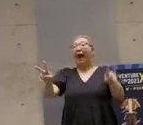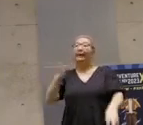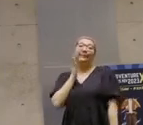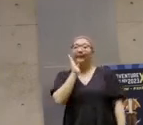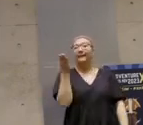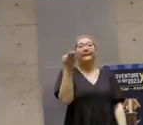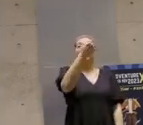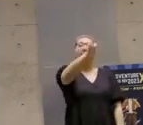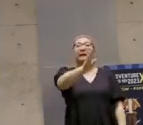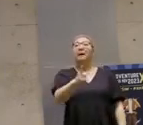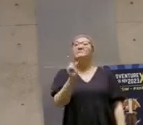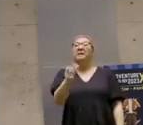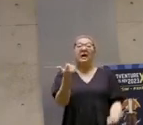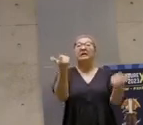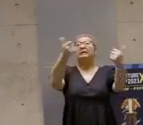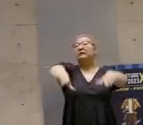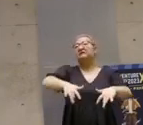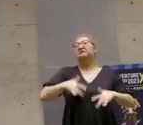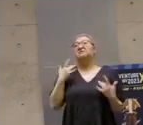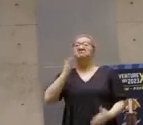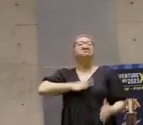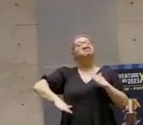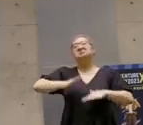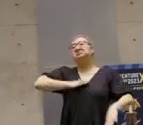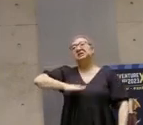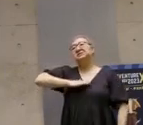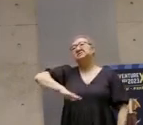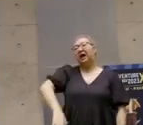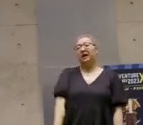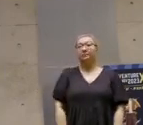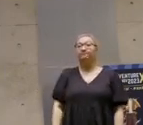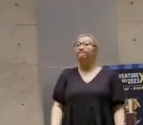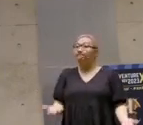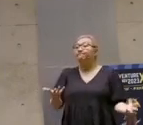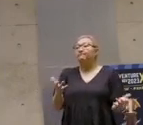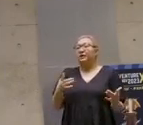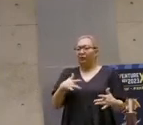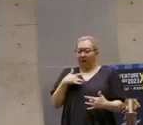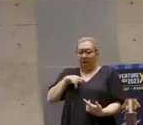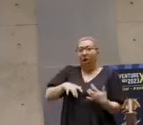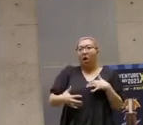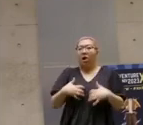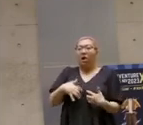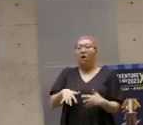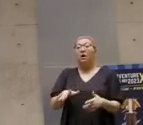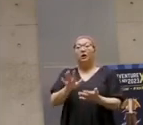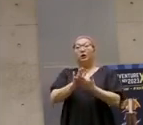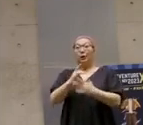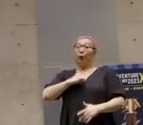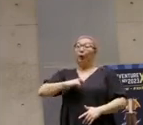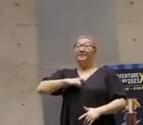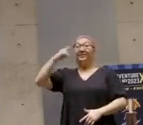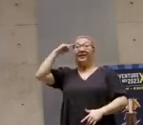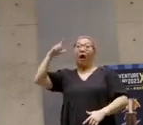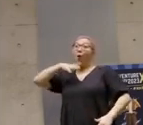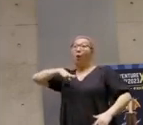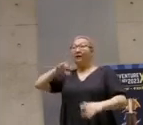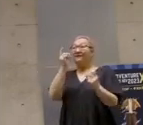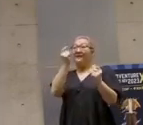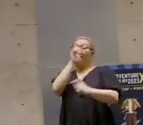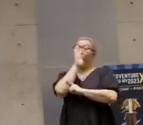because of the challenge. And that is at the heart of it. People think that they want to go as fast as possible and then ultimately get